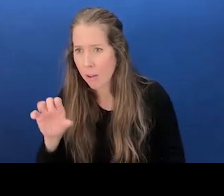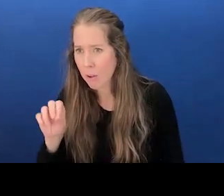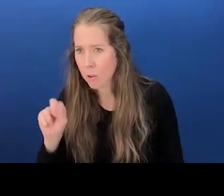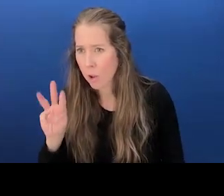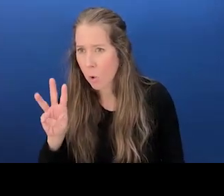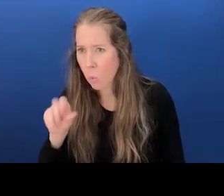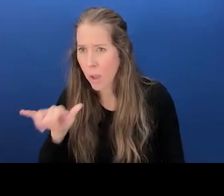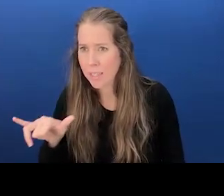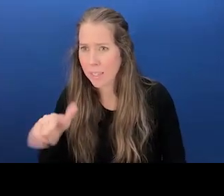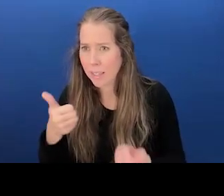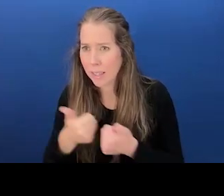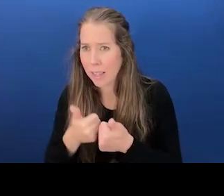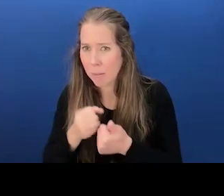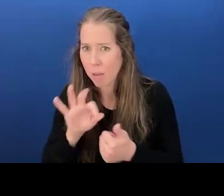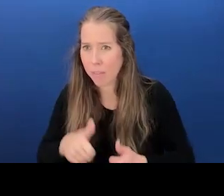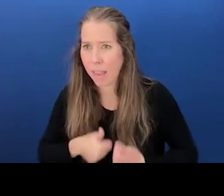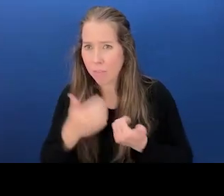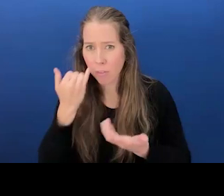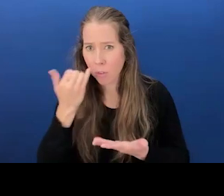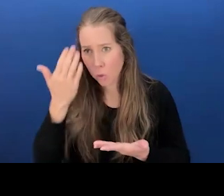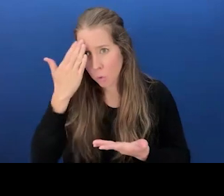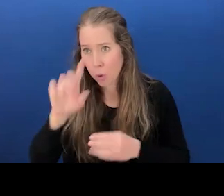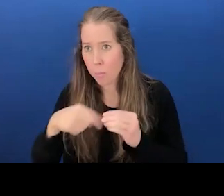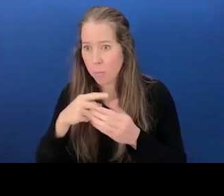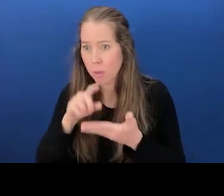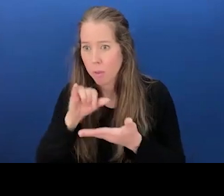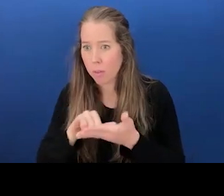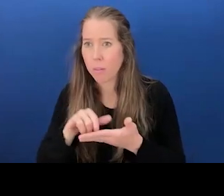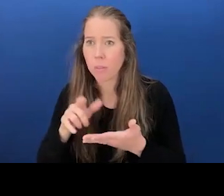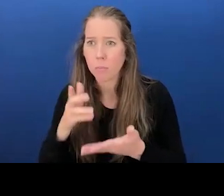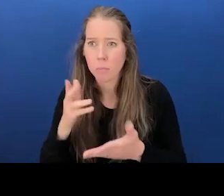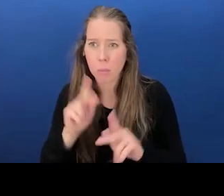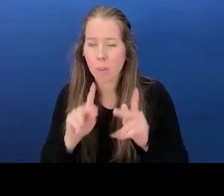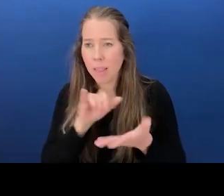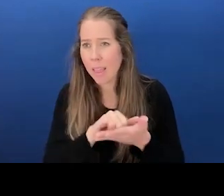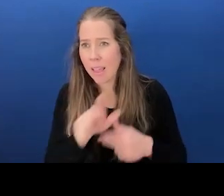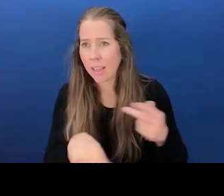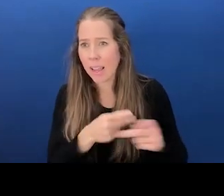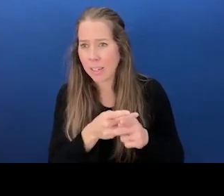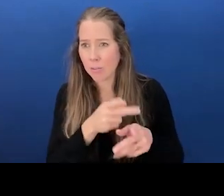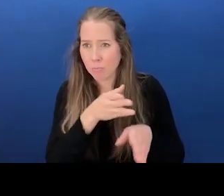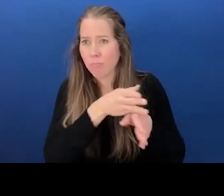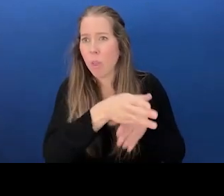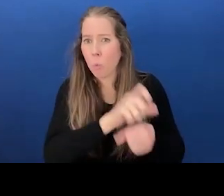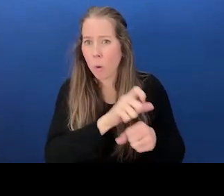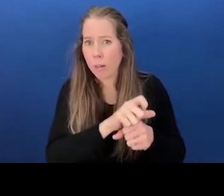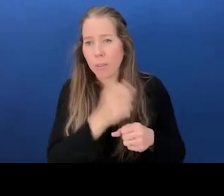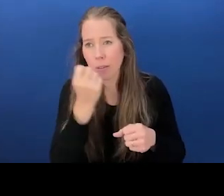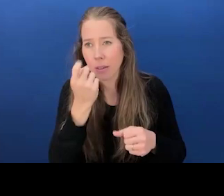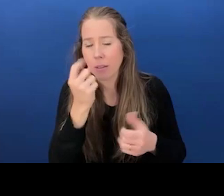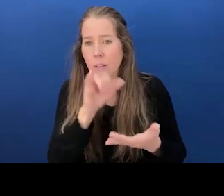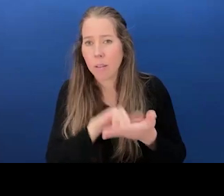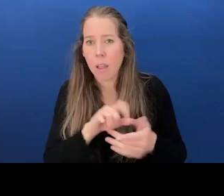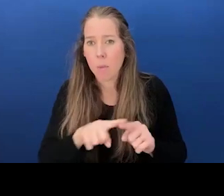Nobody knows about Conway's Game of Life. People in the tech industry definitely do. And for some odd reason, I don't know why I was thinking about